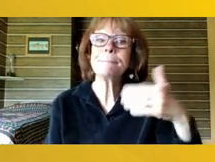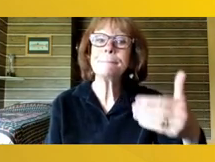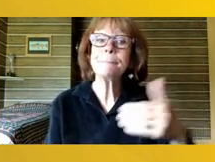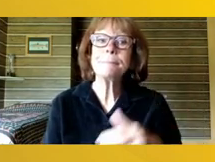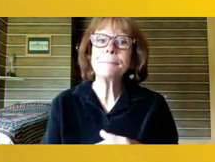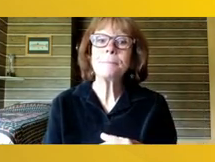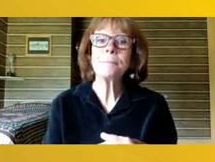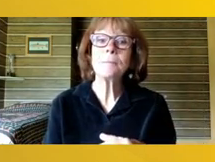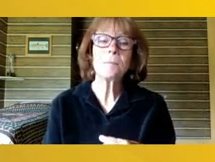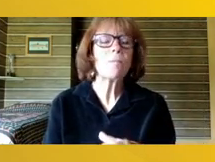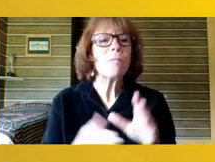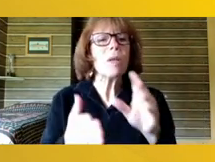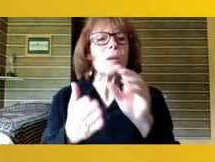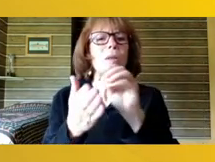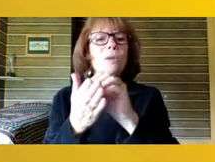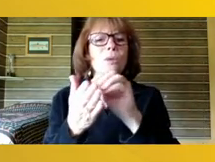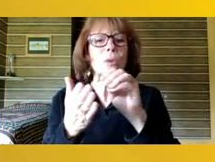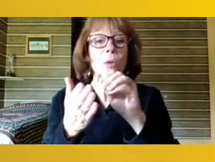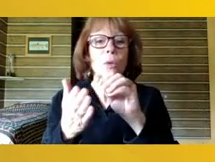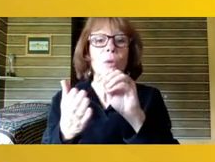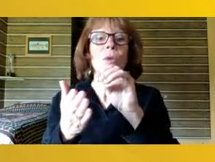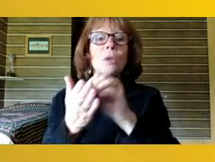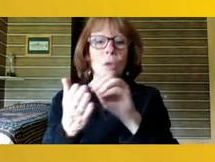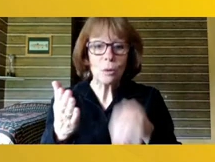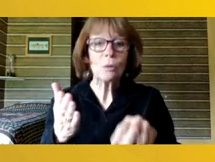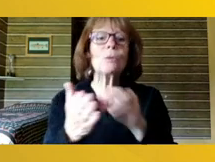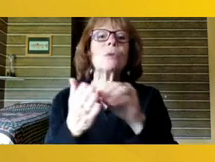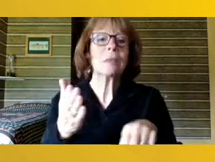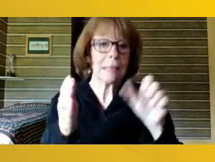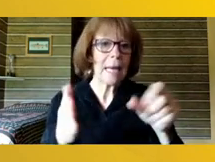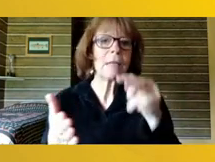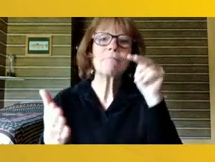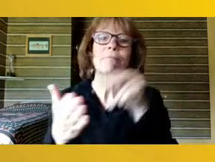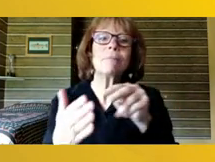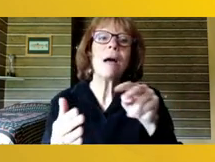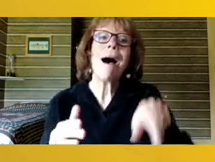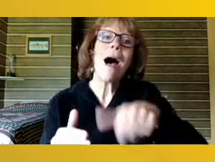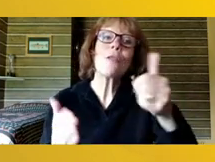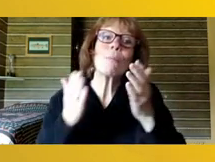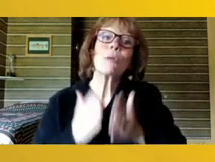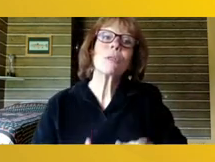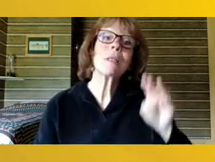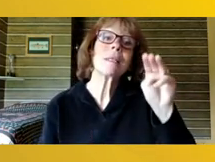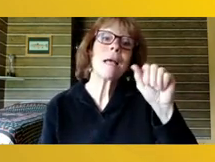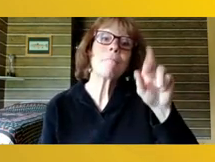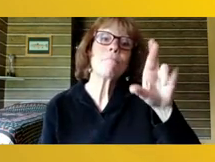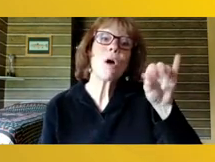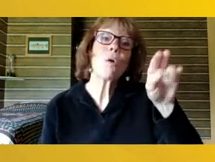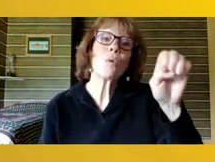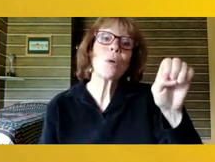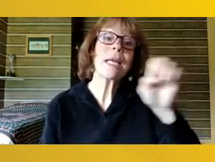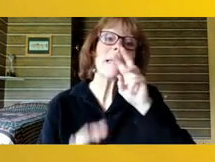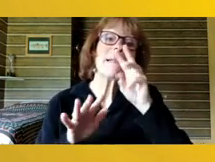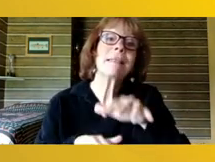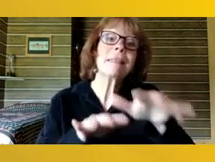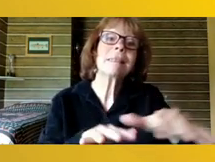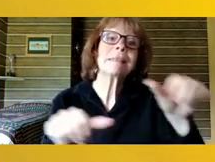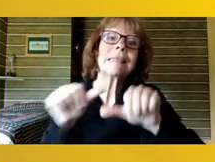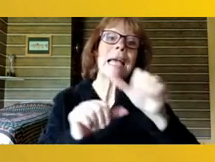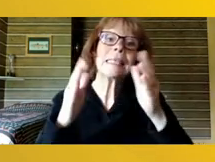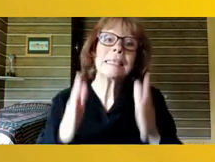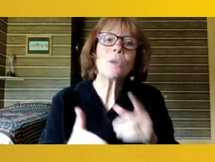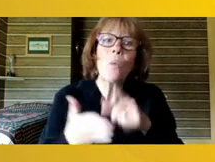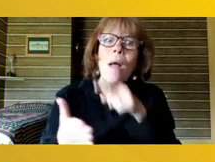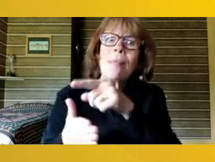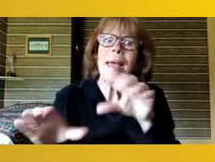Students can also read Up Close with a Marine Scientist to learn more about Sarah's career as a marine scientist and